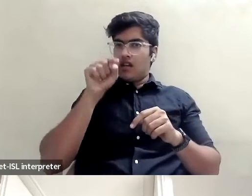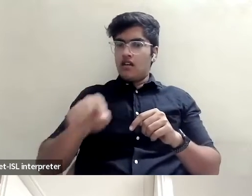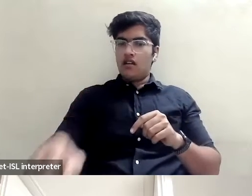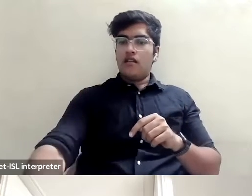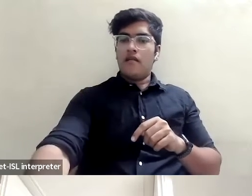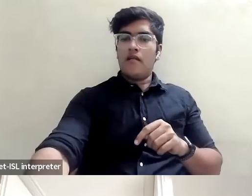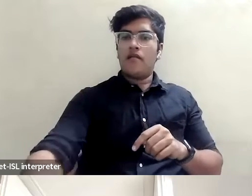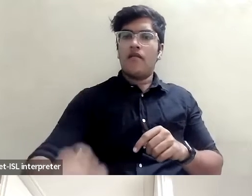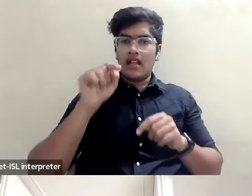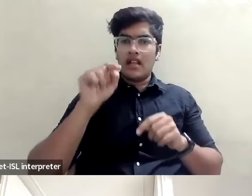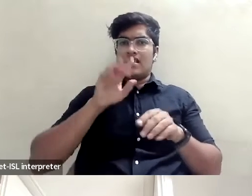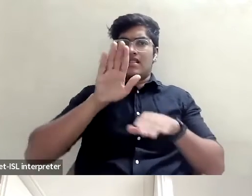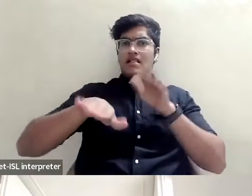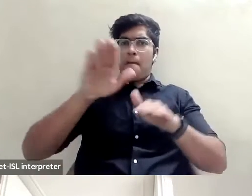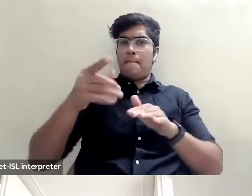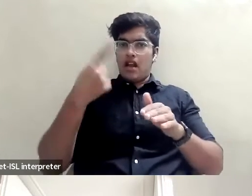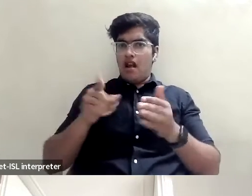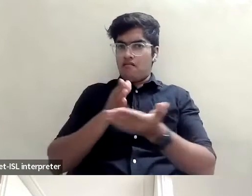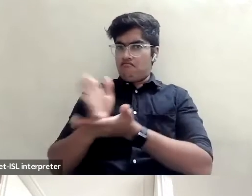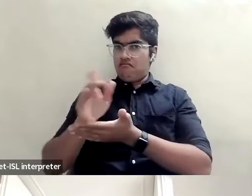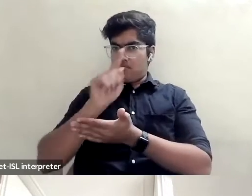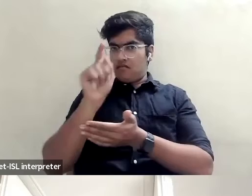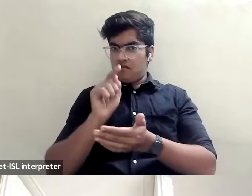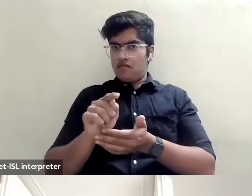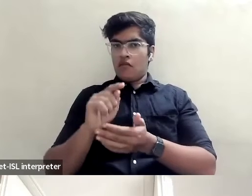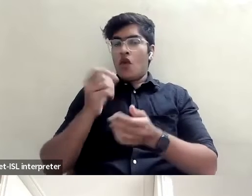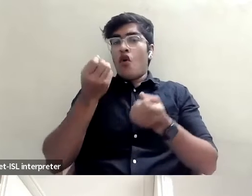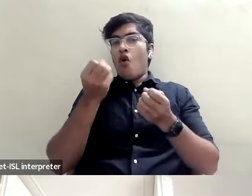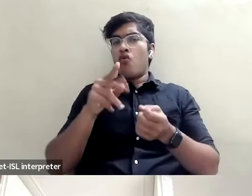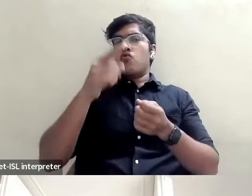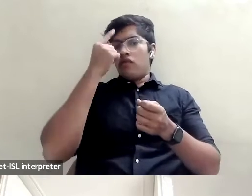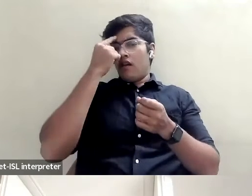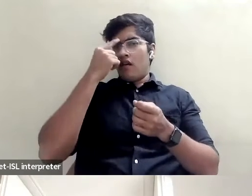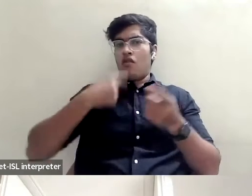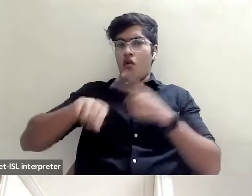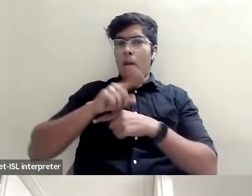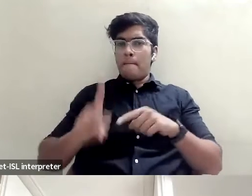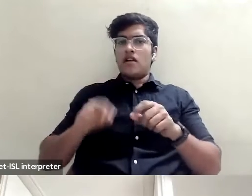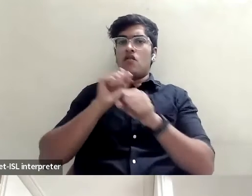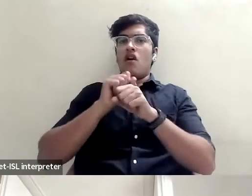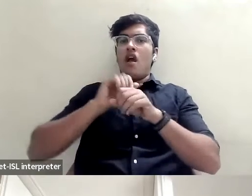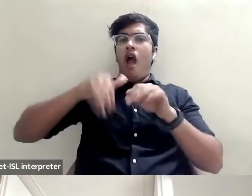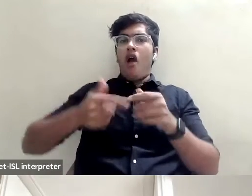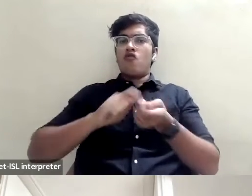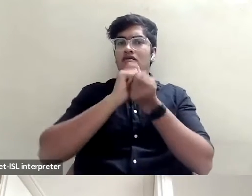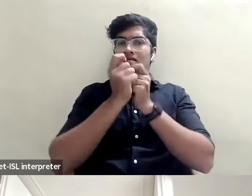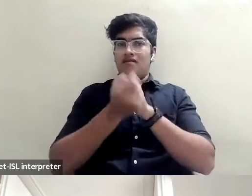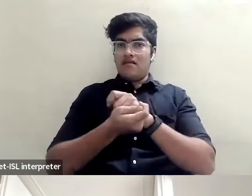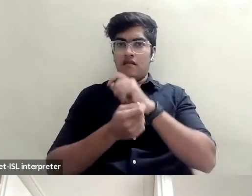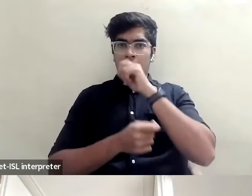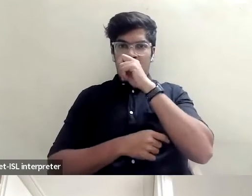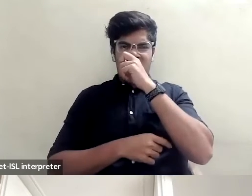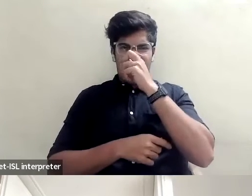these are steps in the right direction? Or do you think we should probably tweak the structure of a regulatory sandbox to better suit